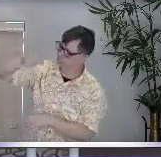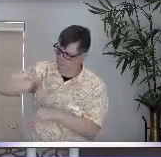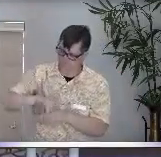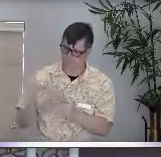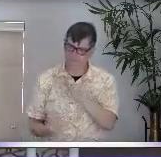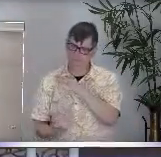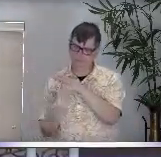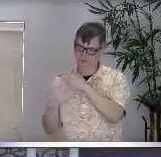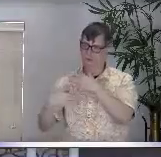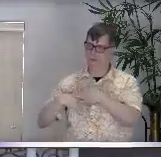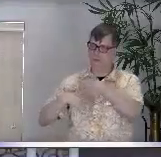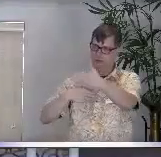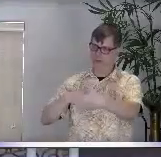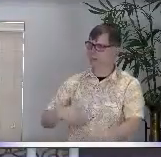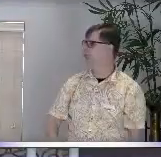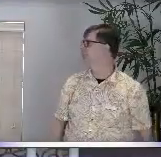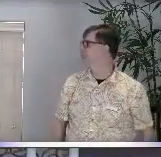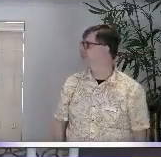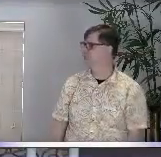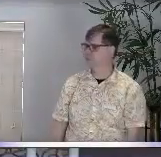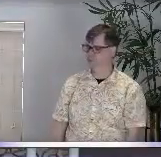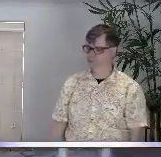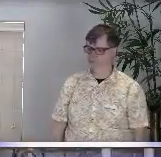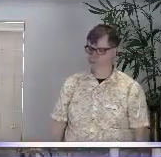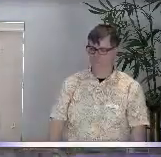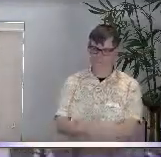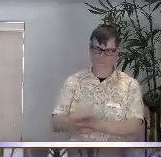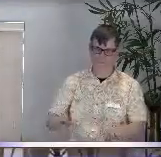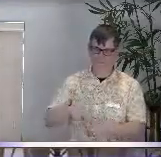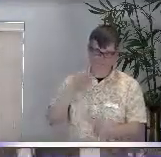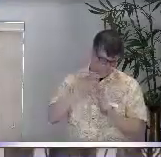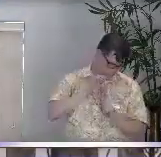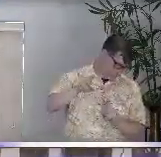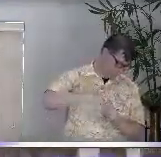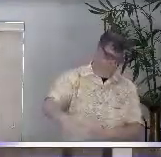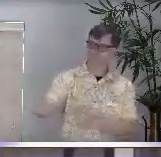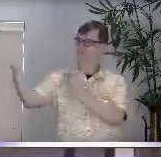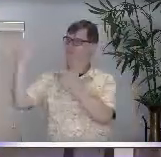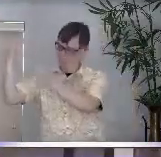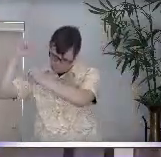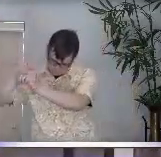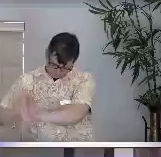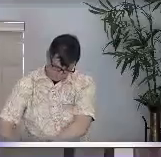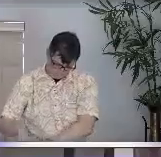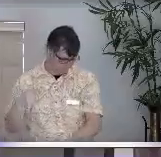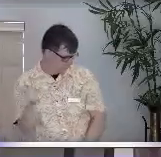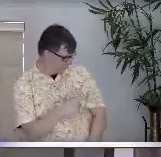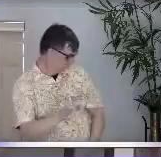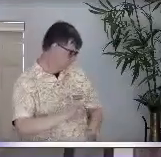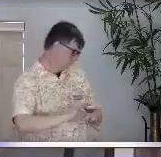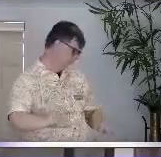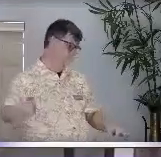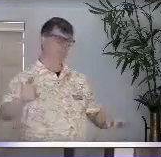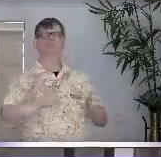out. It's not the critic who counts, not the man who points out how the strong man stumbles or where the doer of